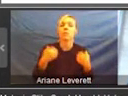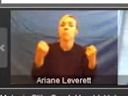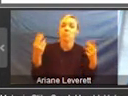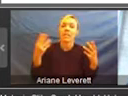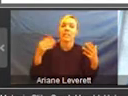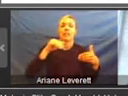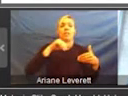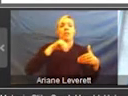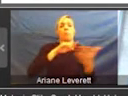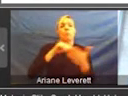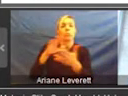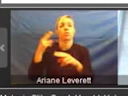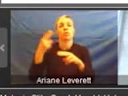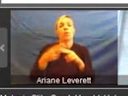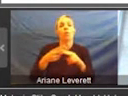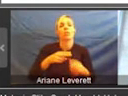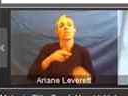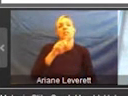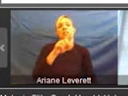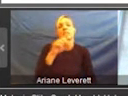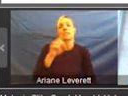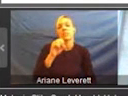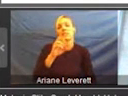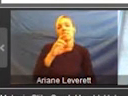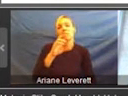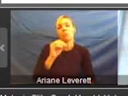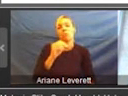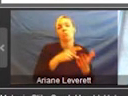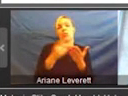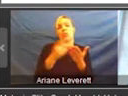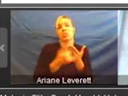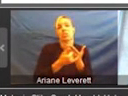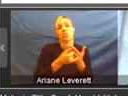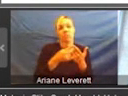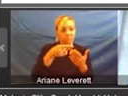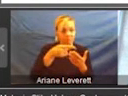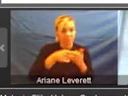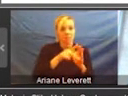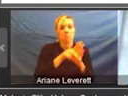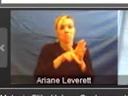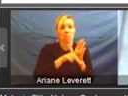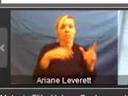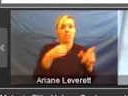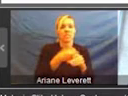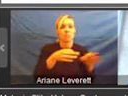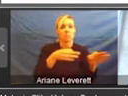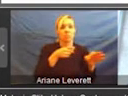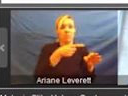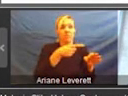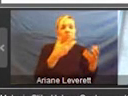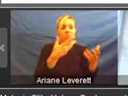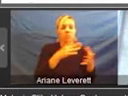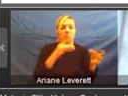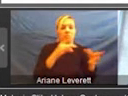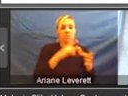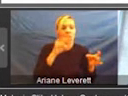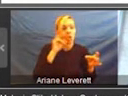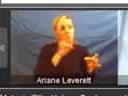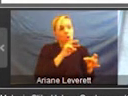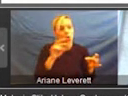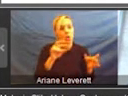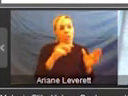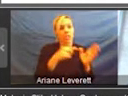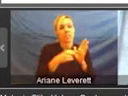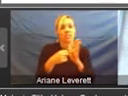Project. That is also mentioned in the policy brief, where you can look up some examples, mostly from